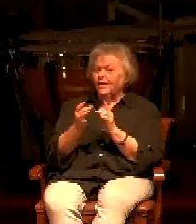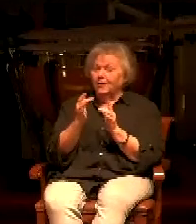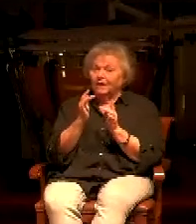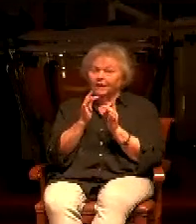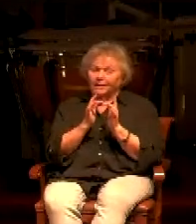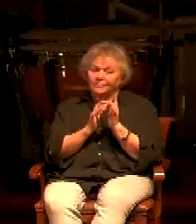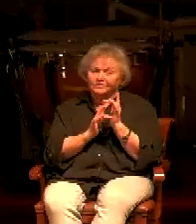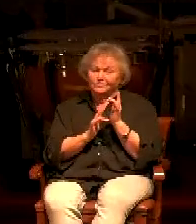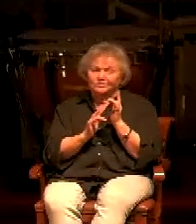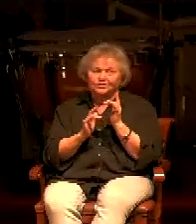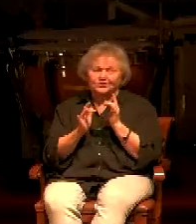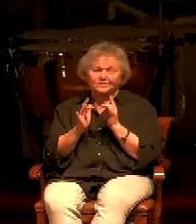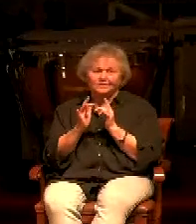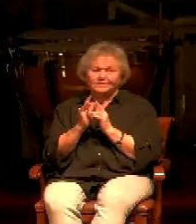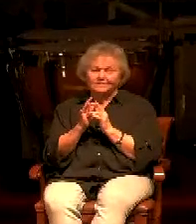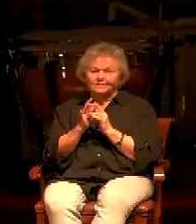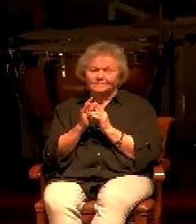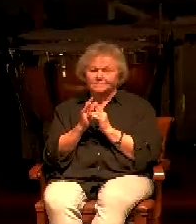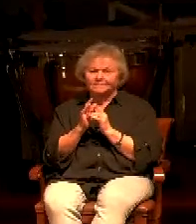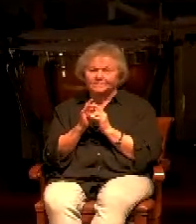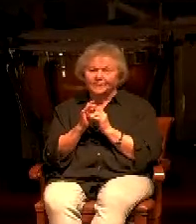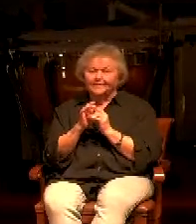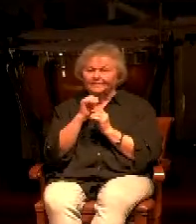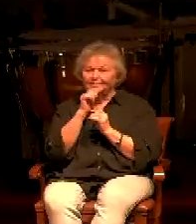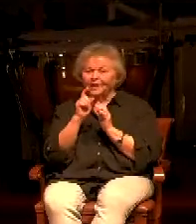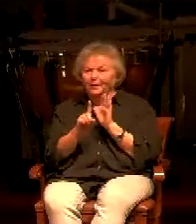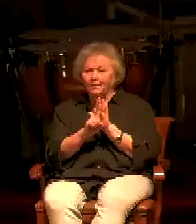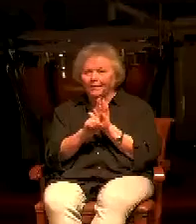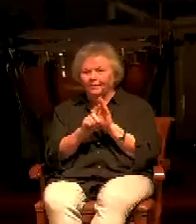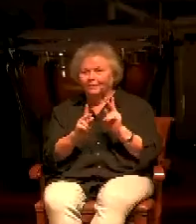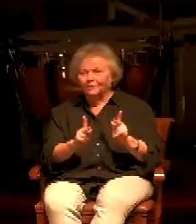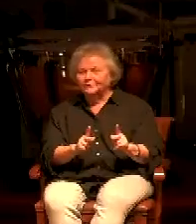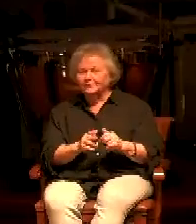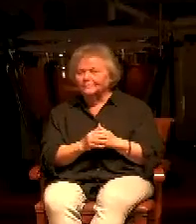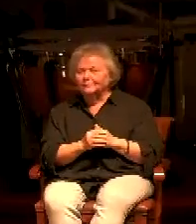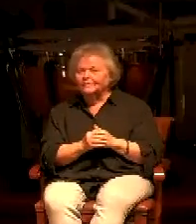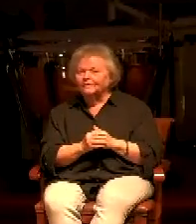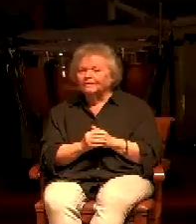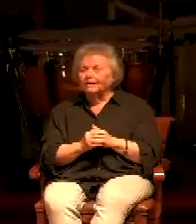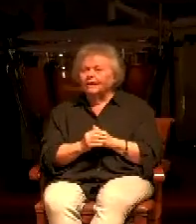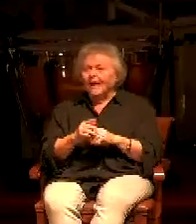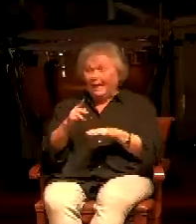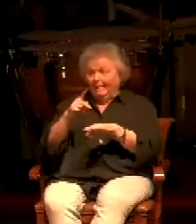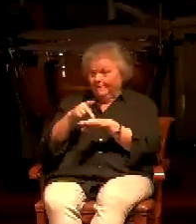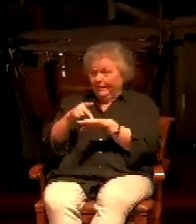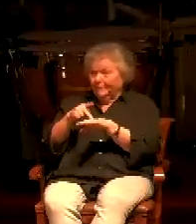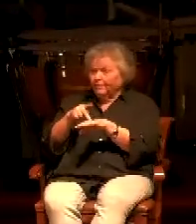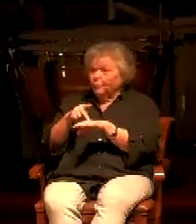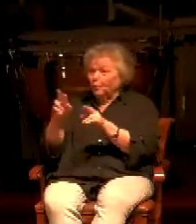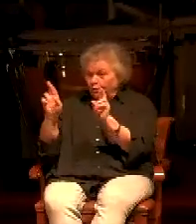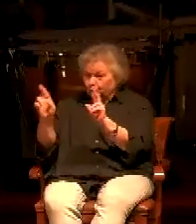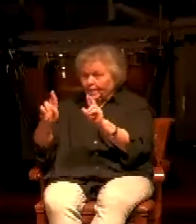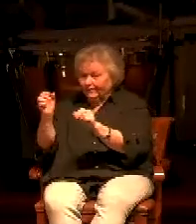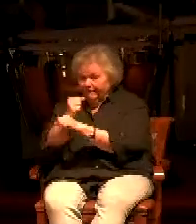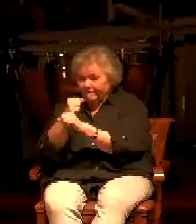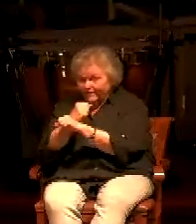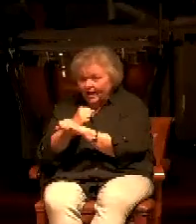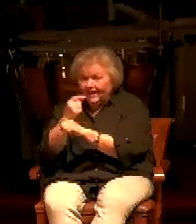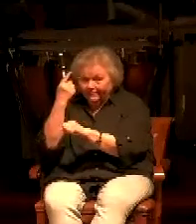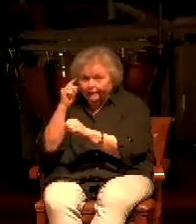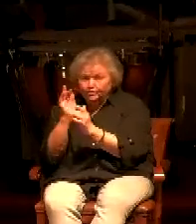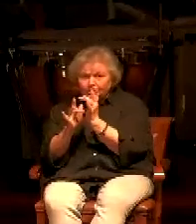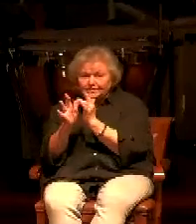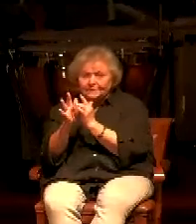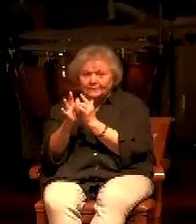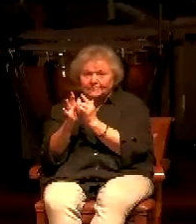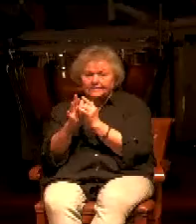Life's not going the way Peter thought it would go. And the same guy who was ready to fight for Jesus is now scared to